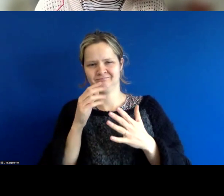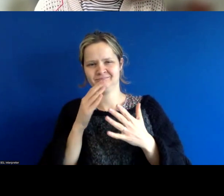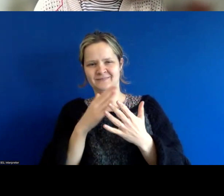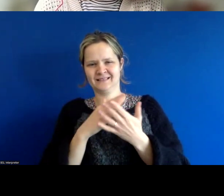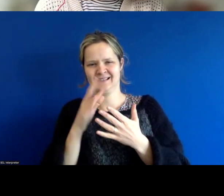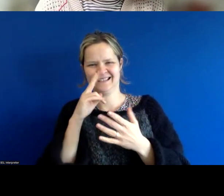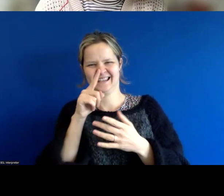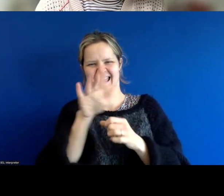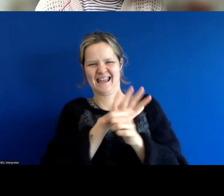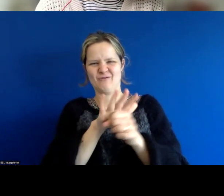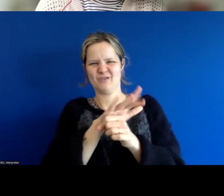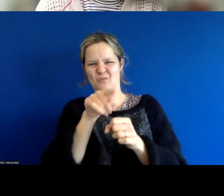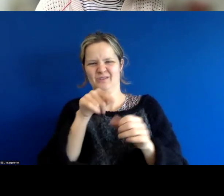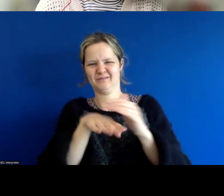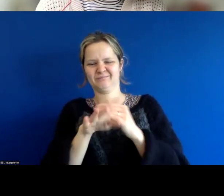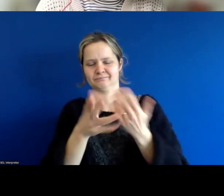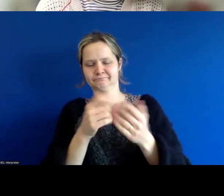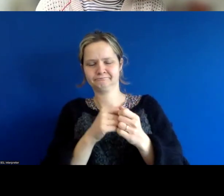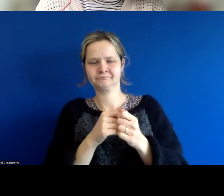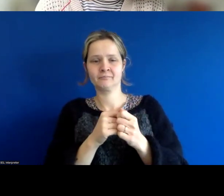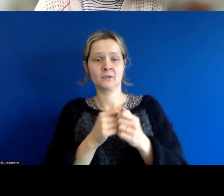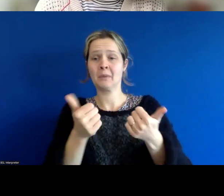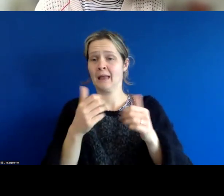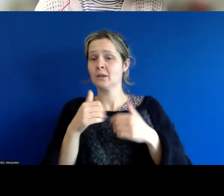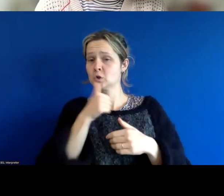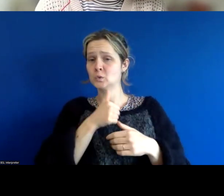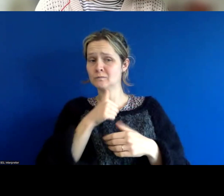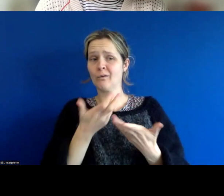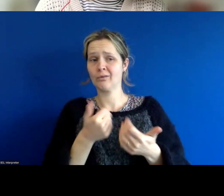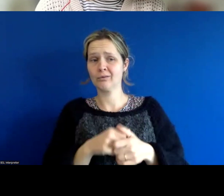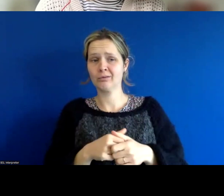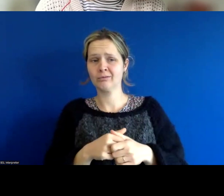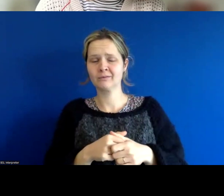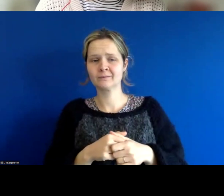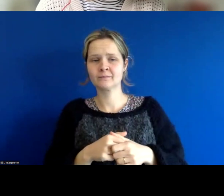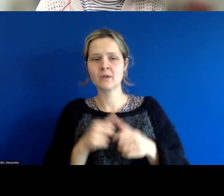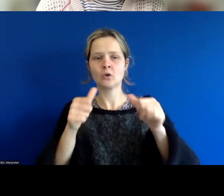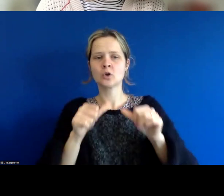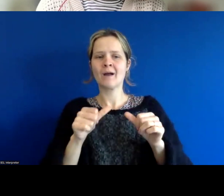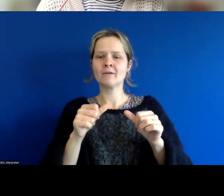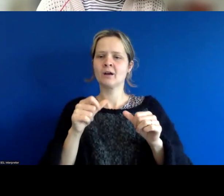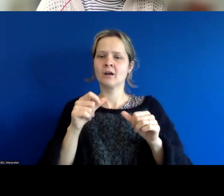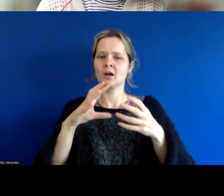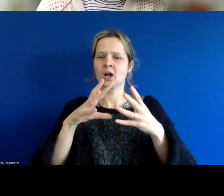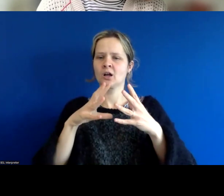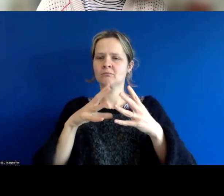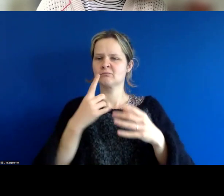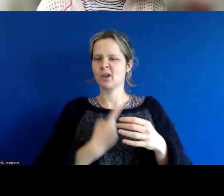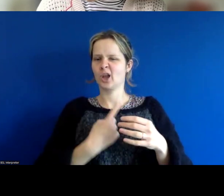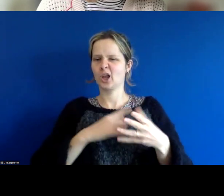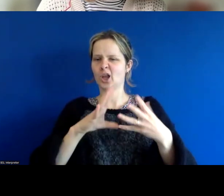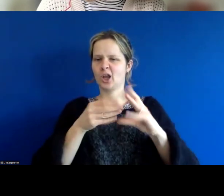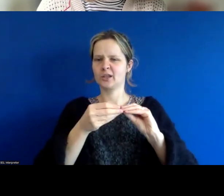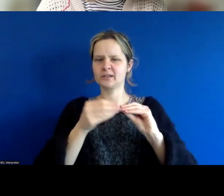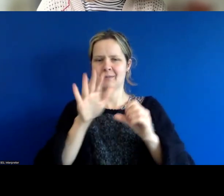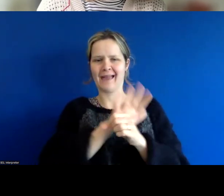boundaries were of that area. So that's quite a helpful tool. We also have in custom areas, Arts Council priority places,